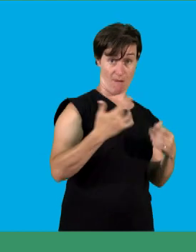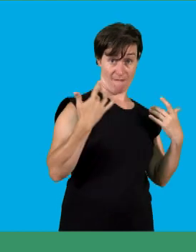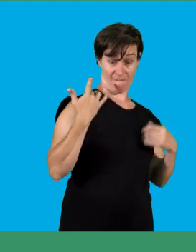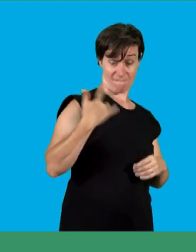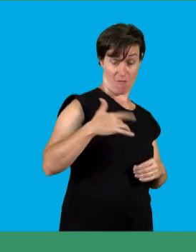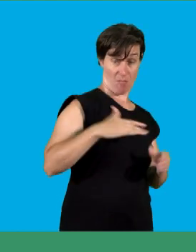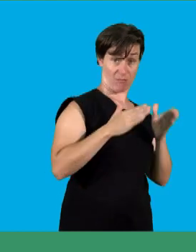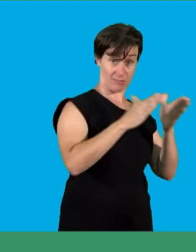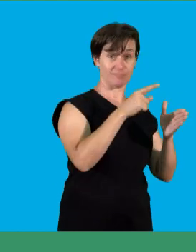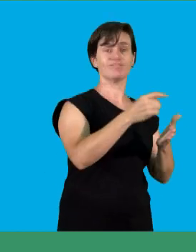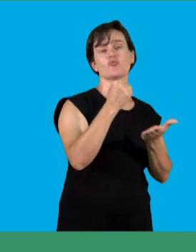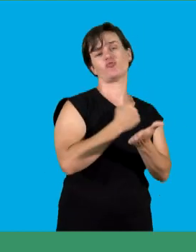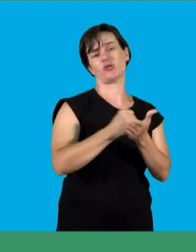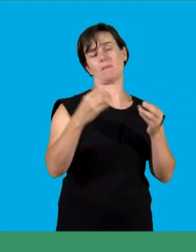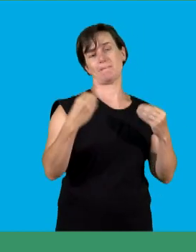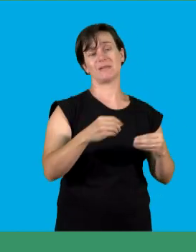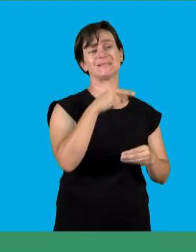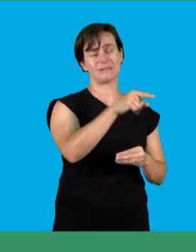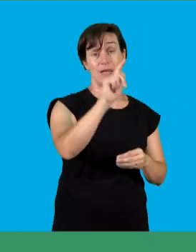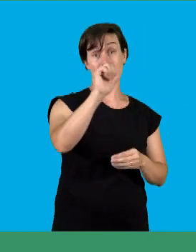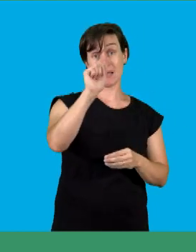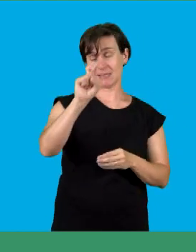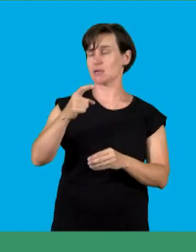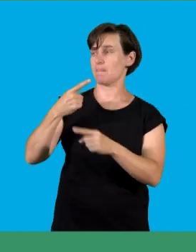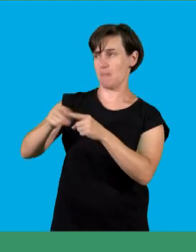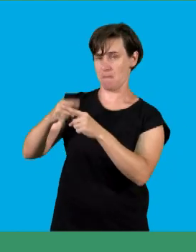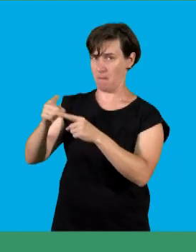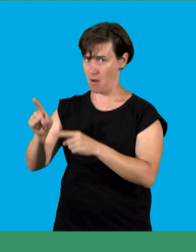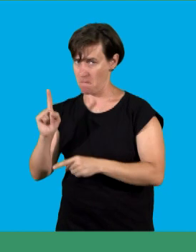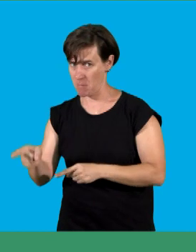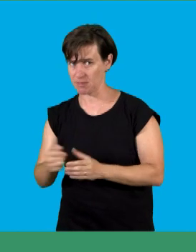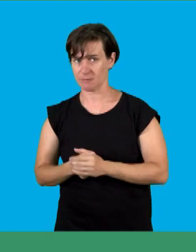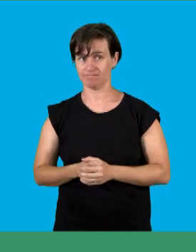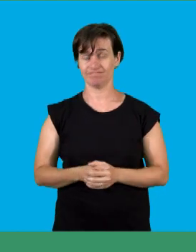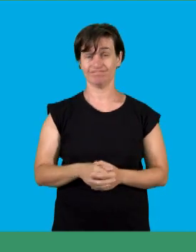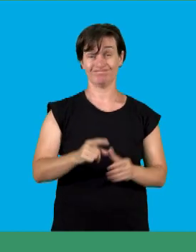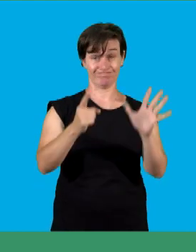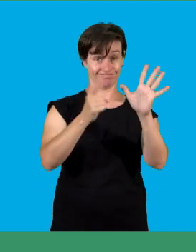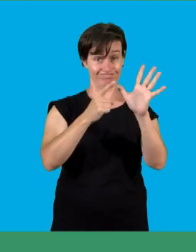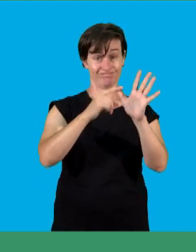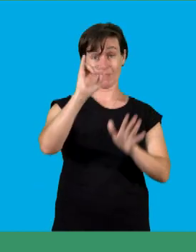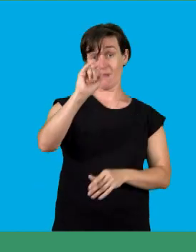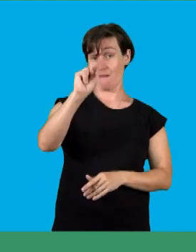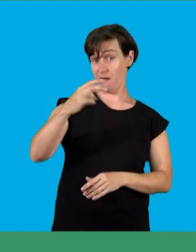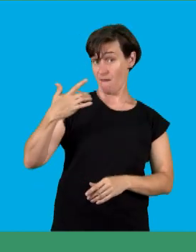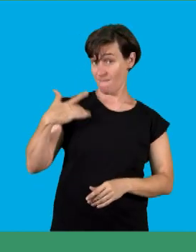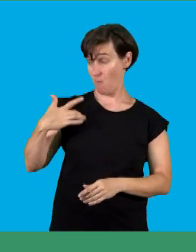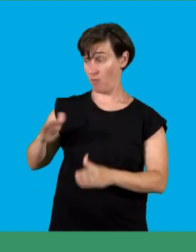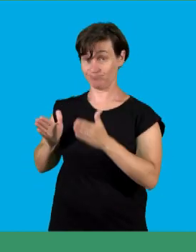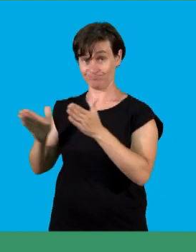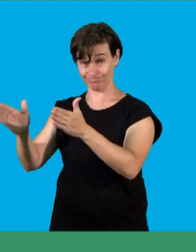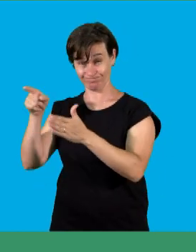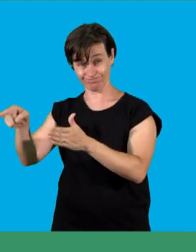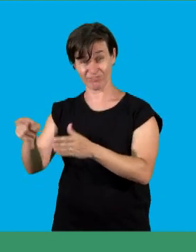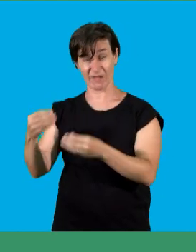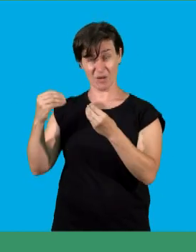sector are registered businesses who pay taxes to the government. And the last term was informal sector. Businesses